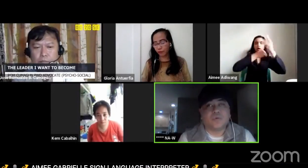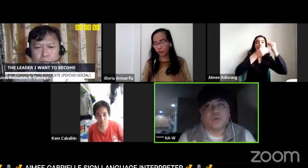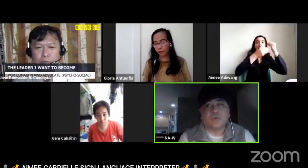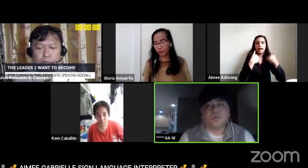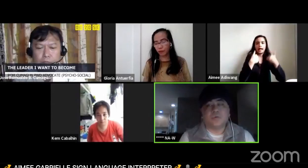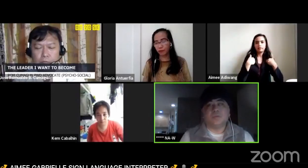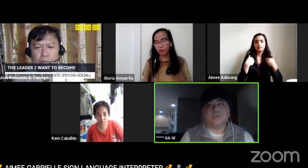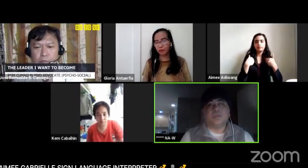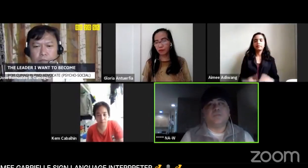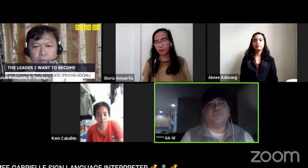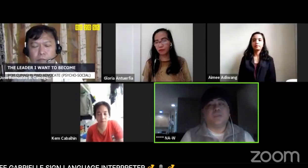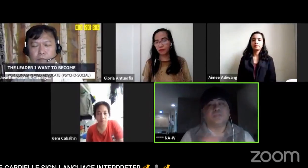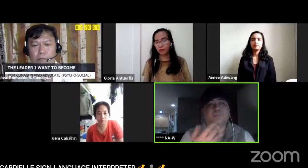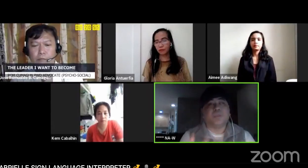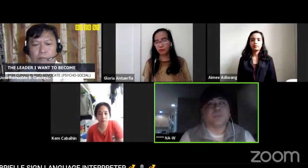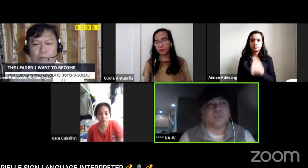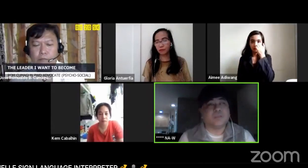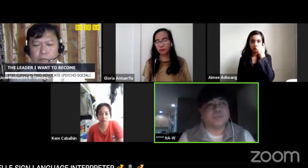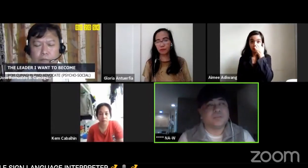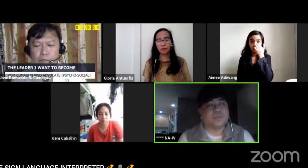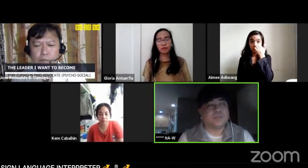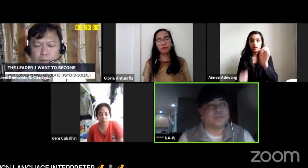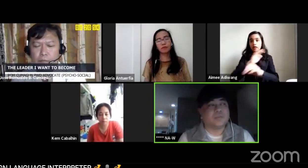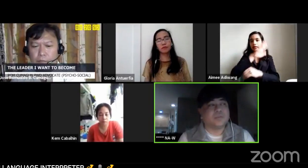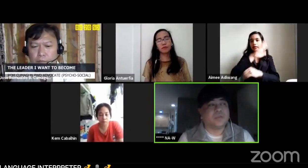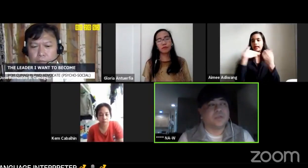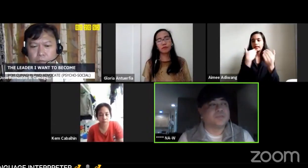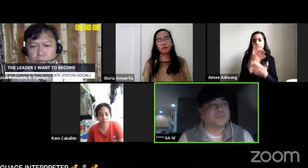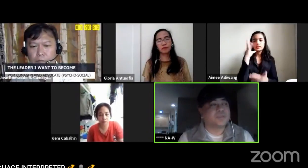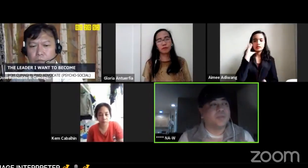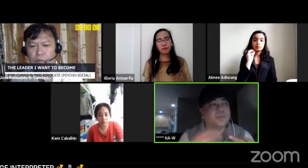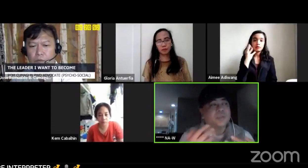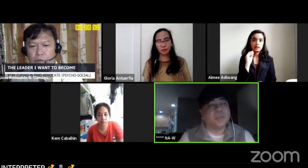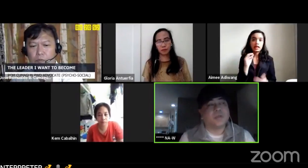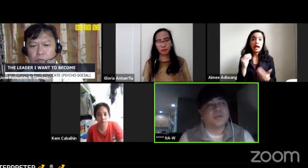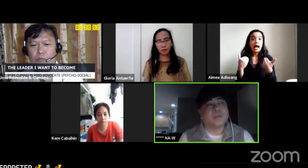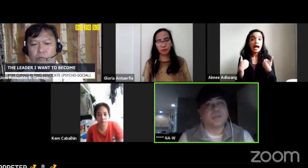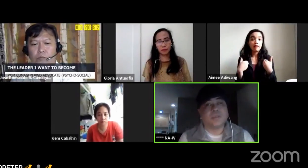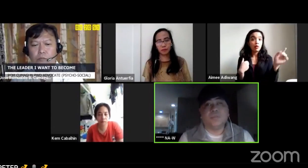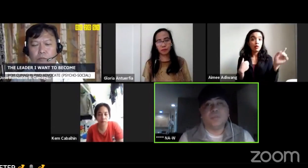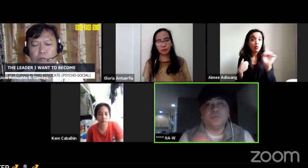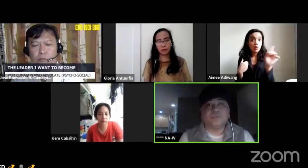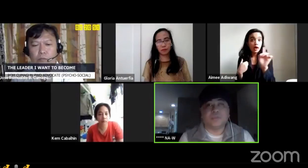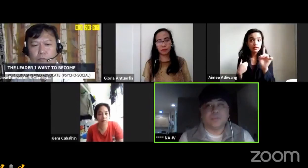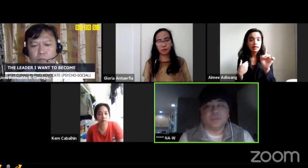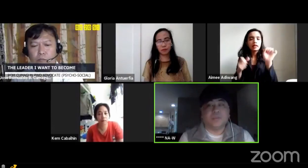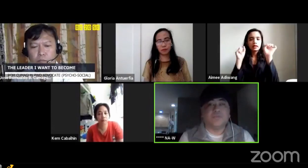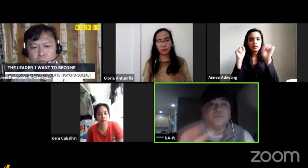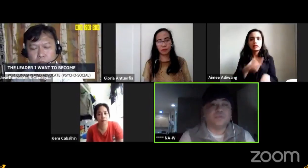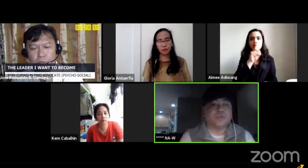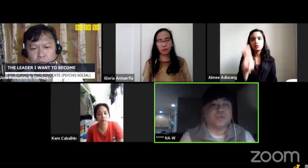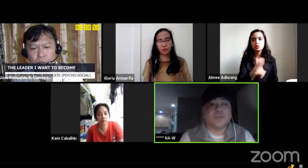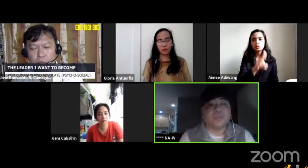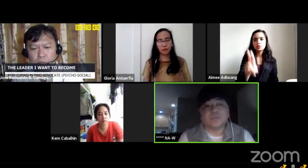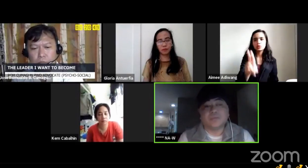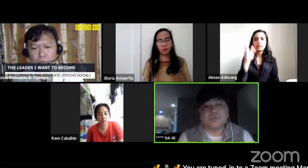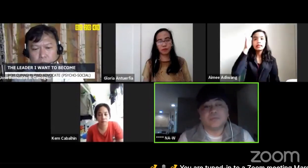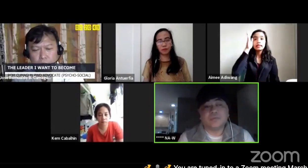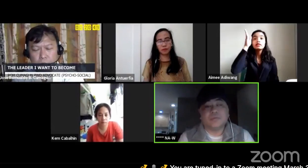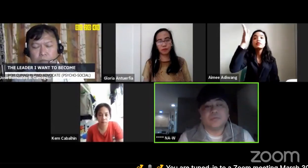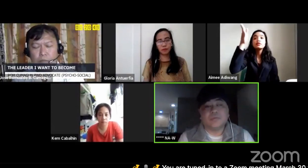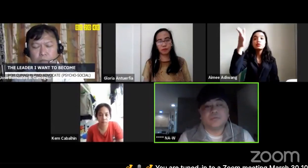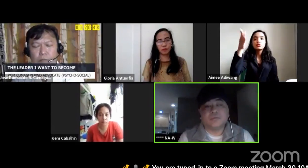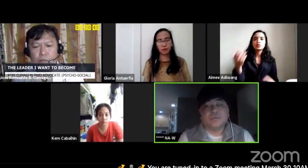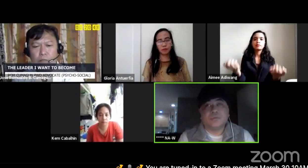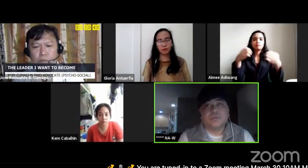and therefore, every experience, there is something there that can be used in a future event.